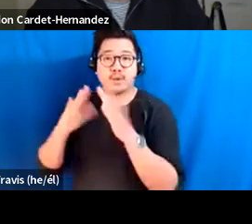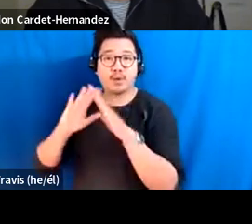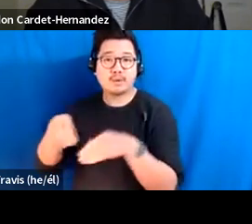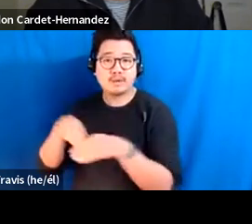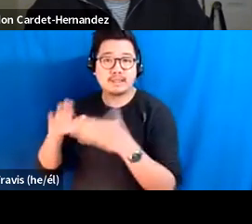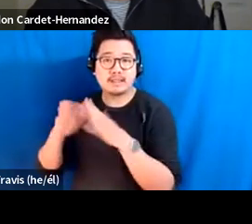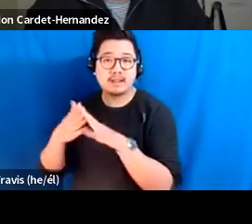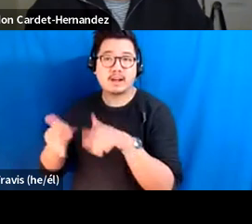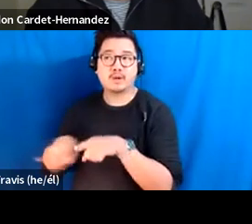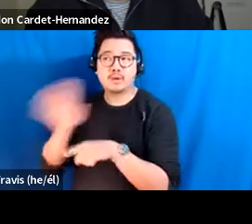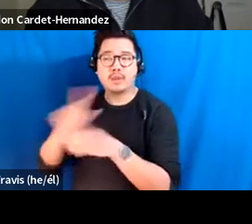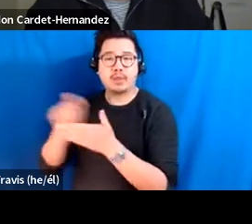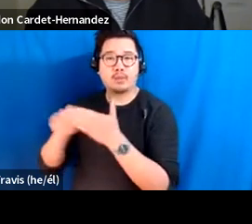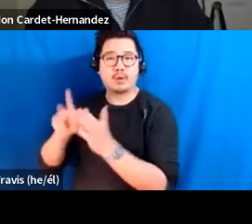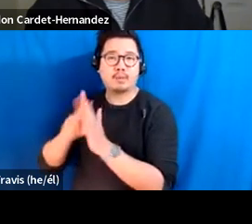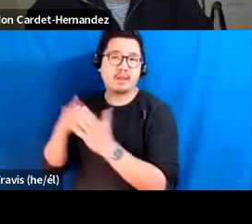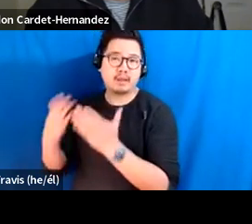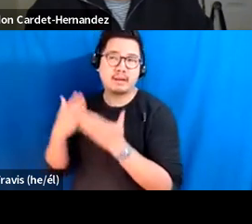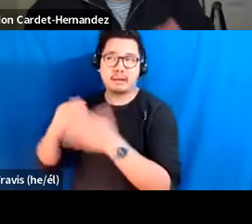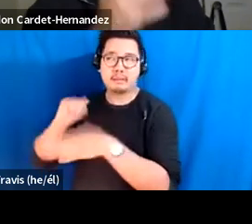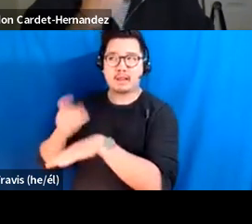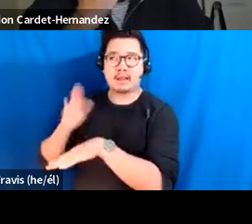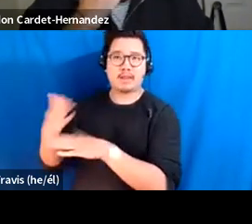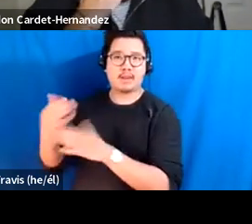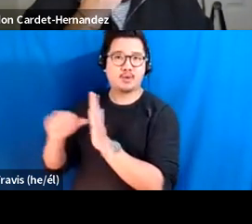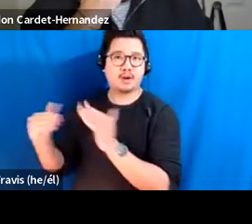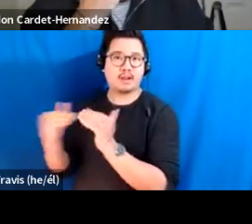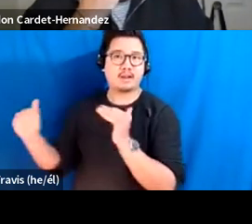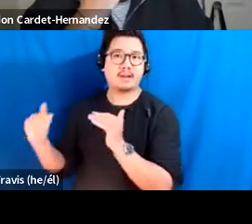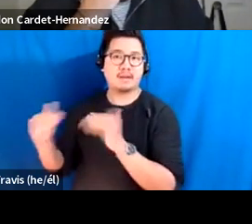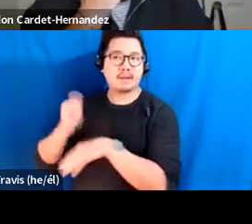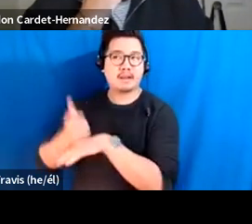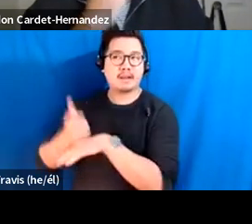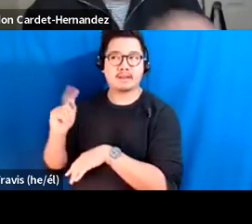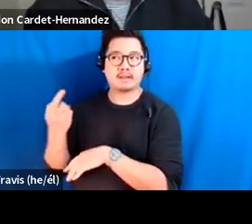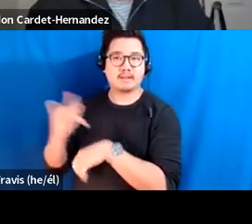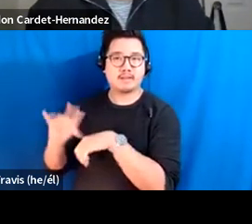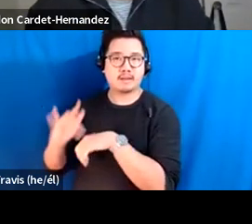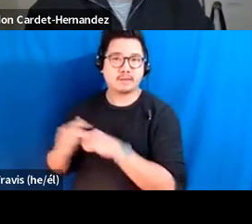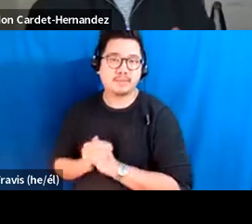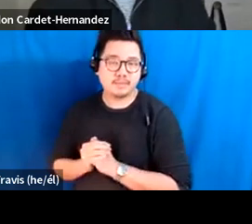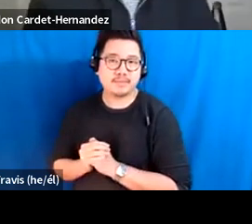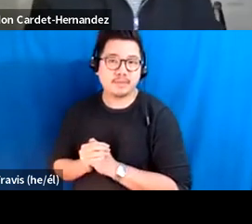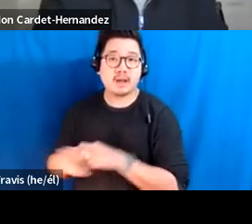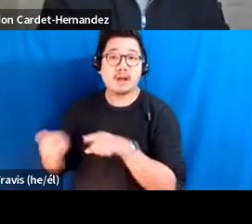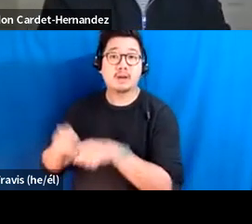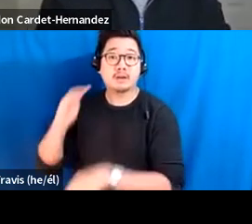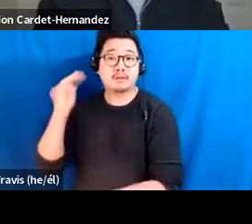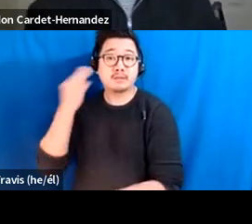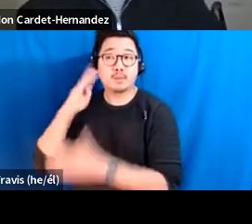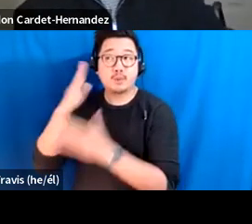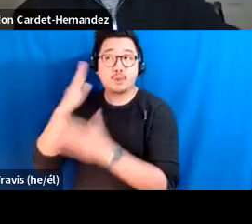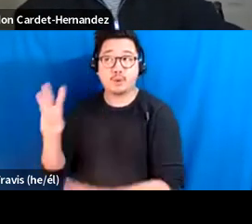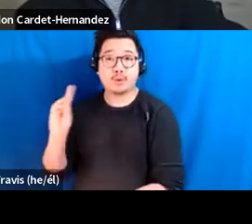policy recommendations based on their grade level and sort of the text that they have available in dr um marawu has expressed an